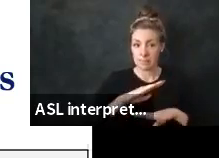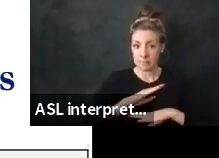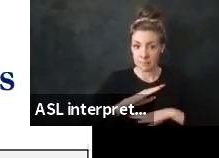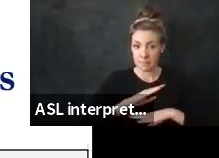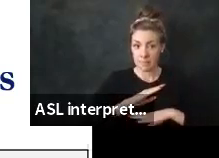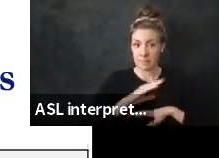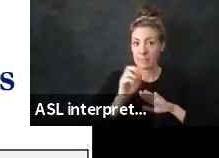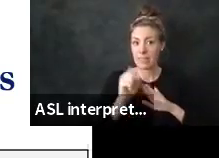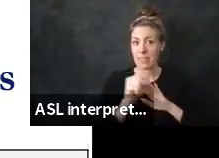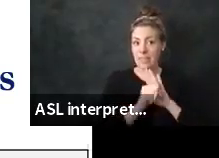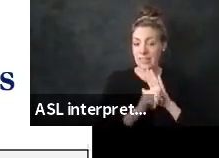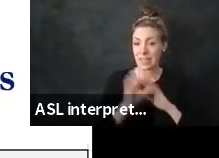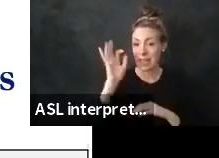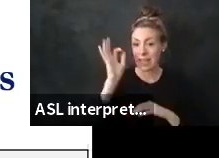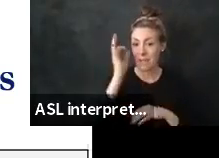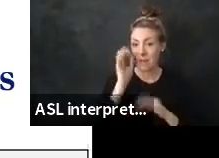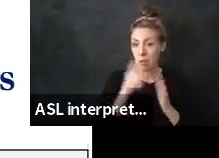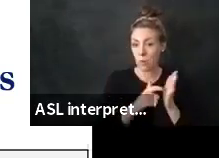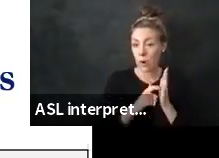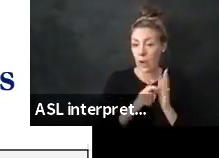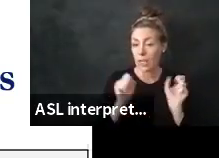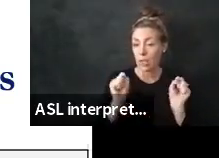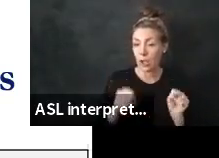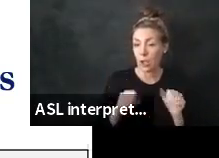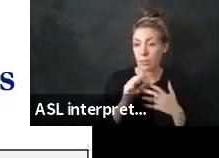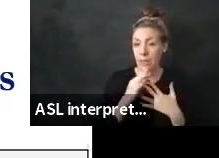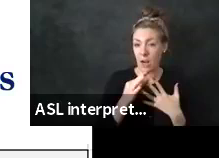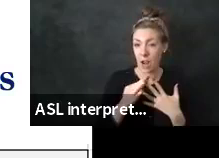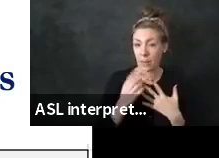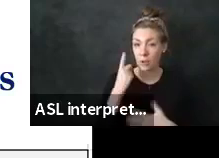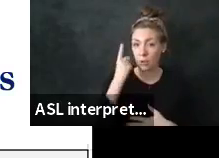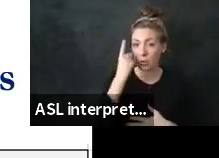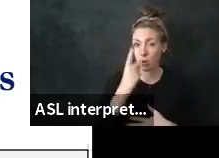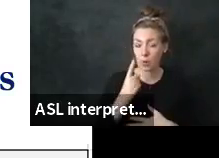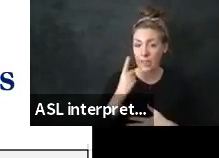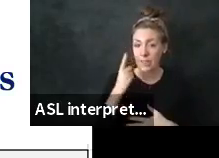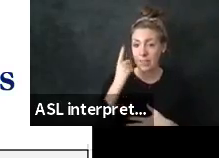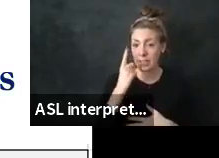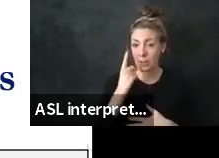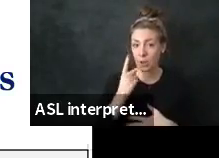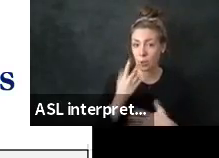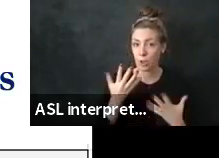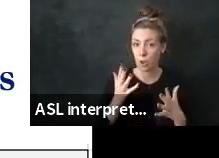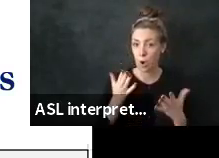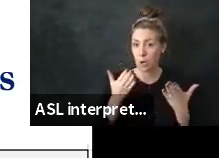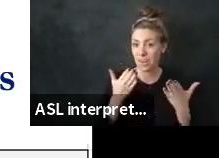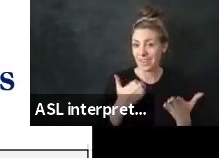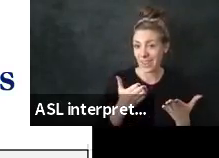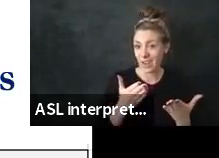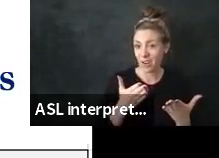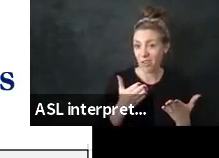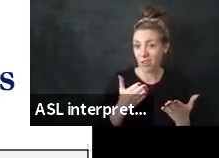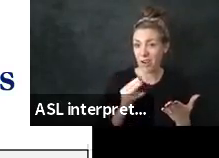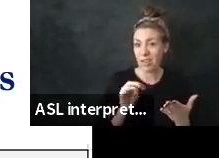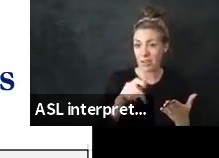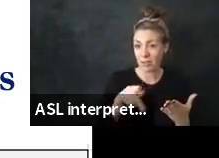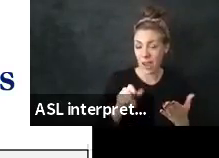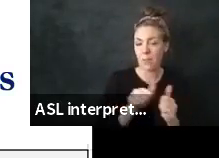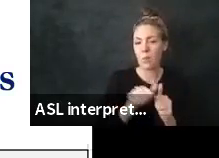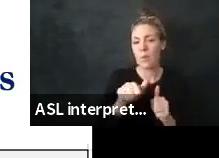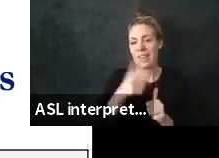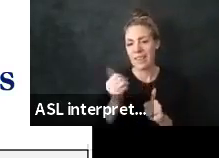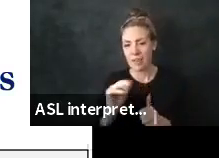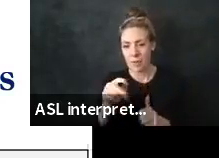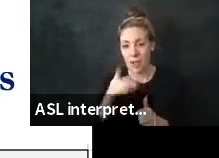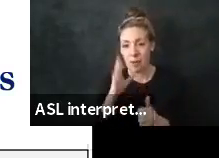criteria, then it could be an option to consider the existing districts as a viable map along with the other maps that are